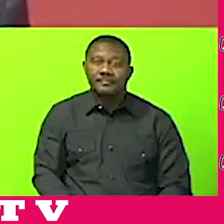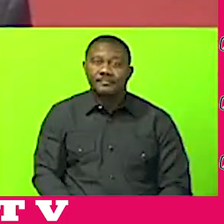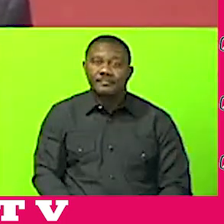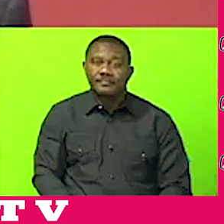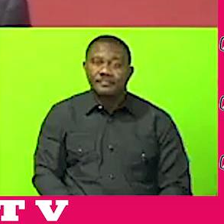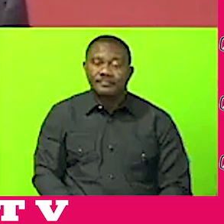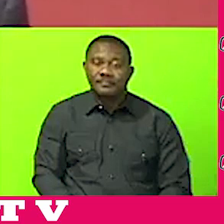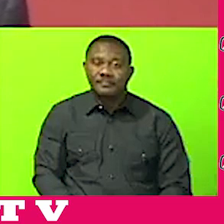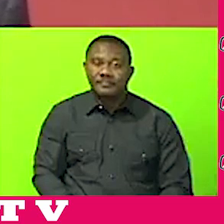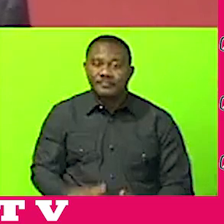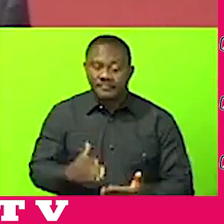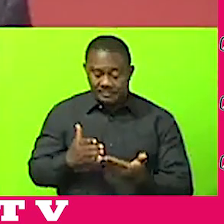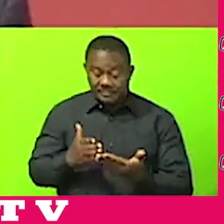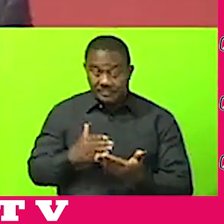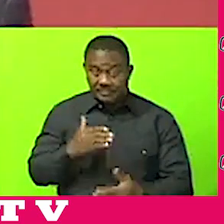Page 5.